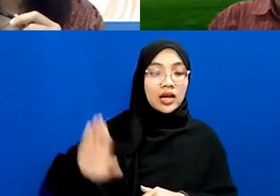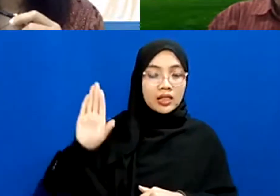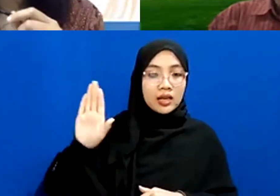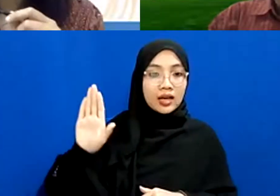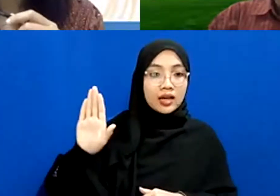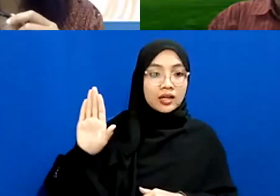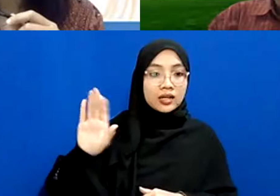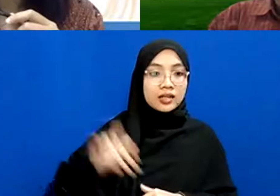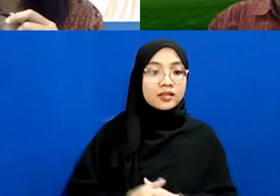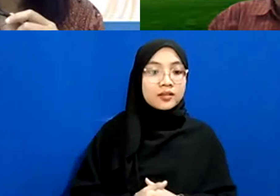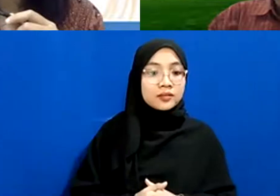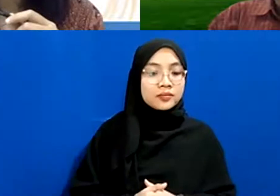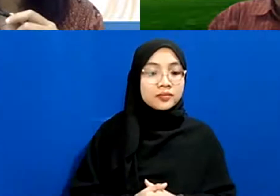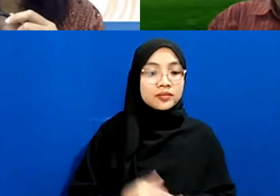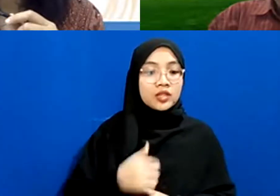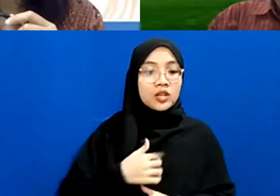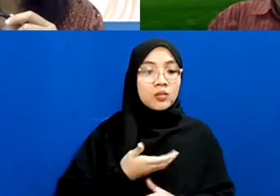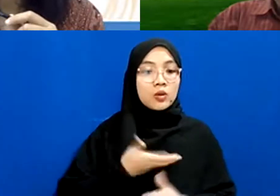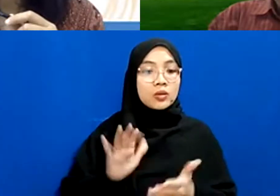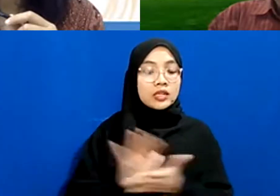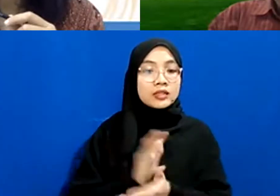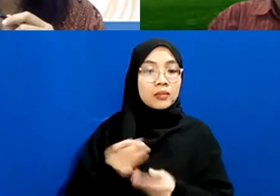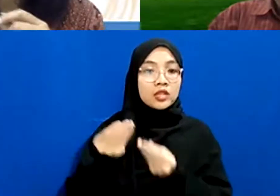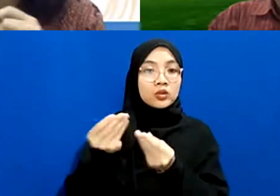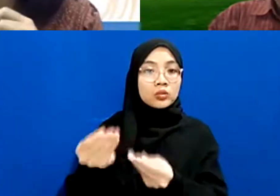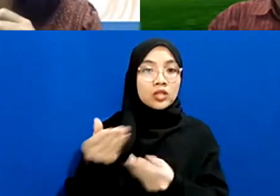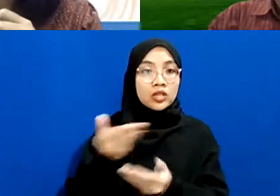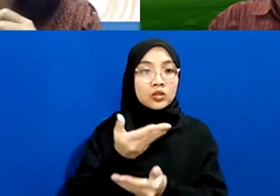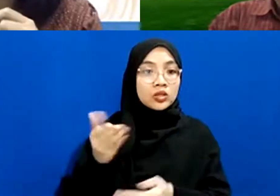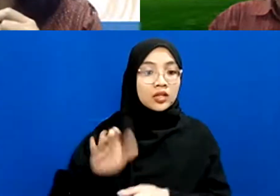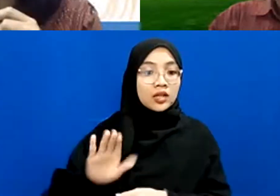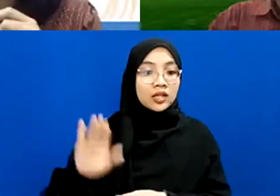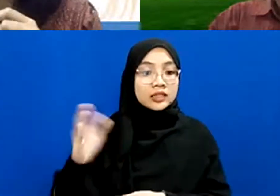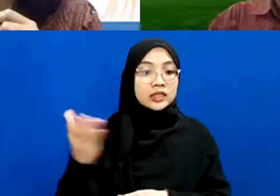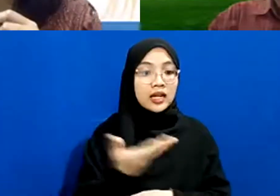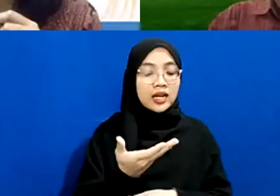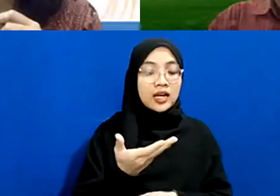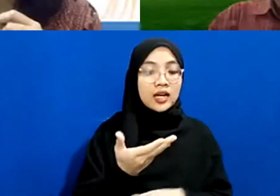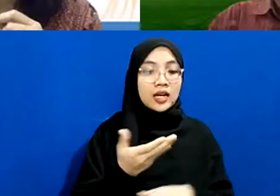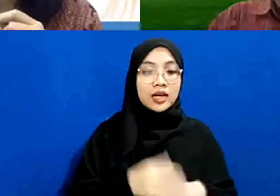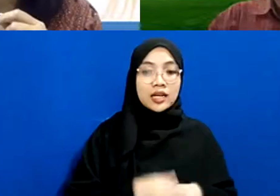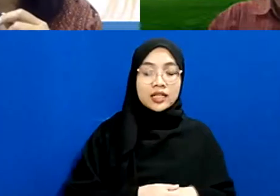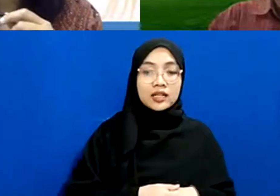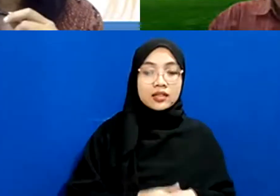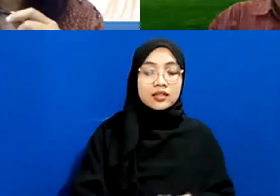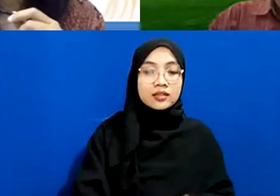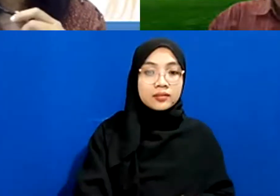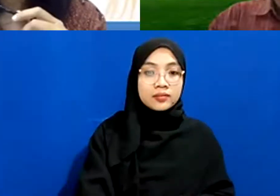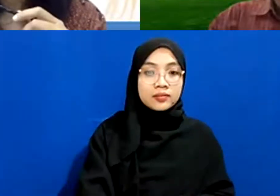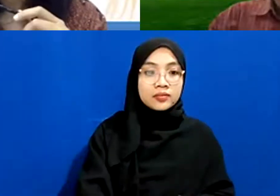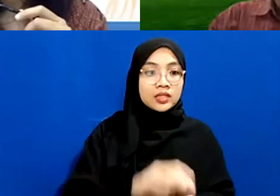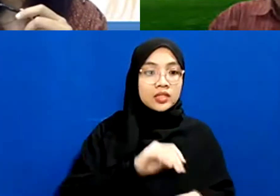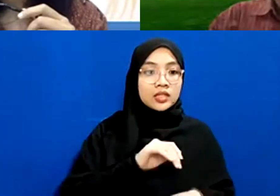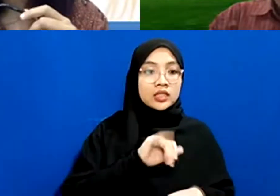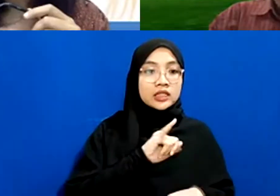like to give this opportunity to Iska, and then maybe Jasmine, if we have time, and Ro, could